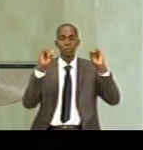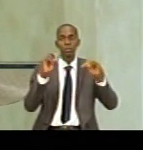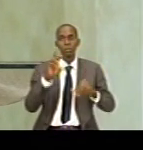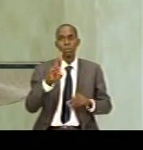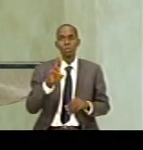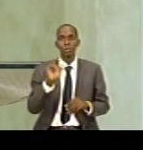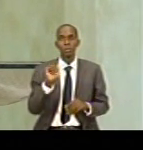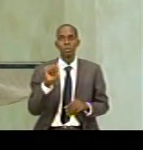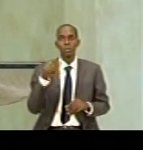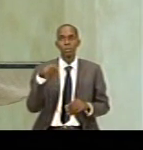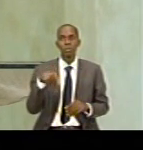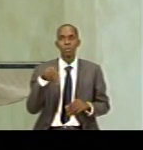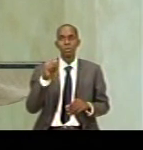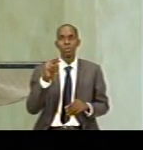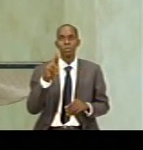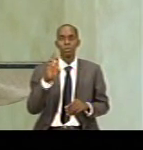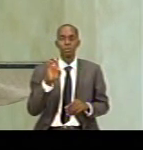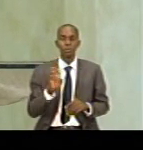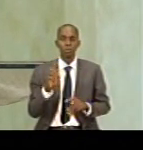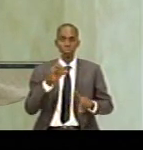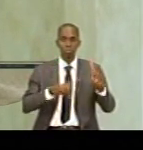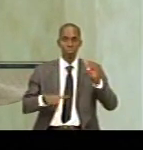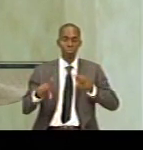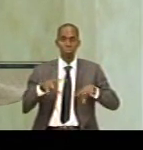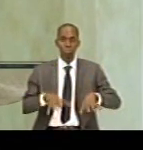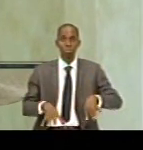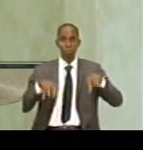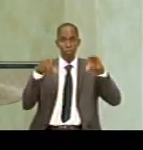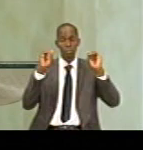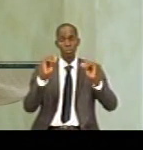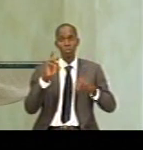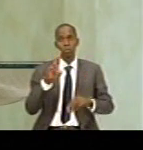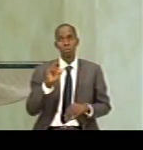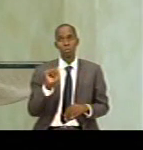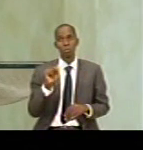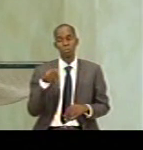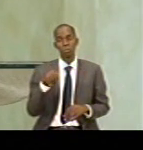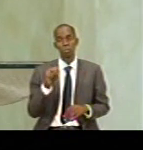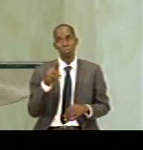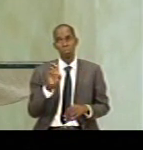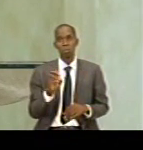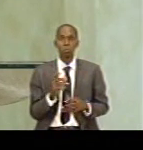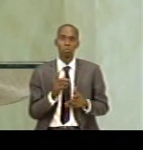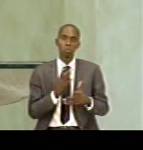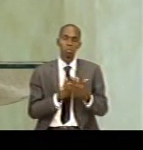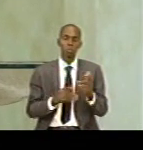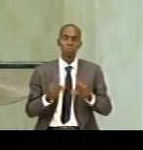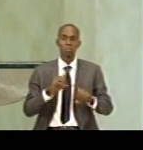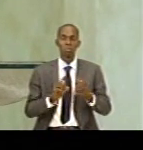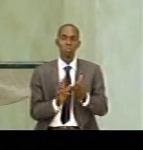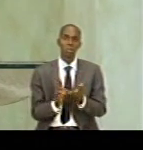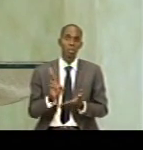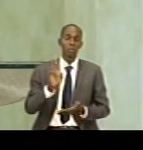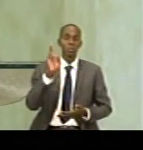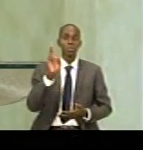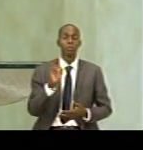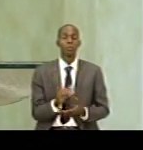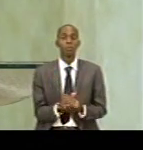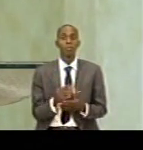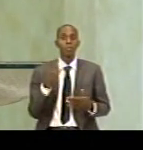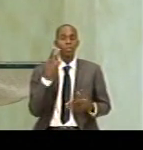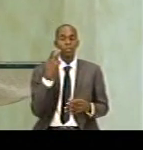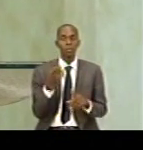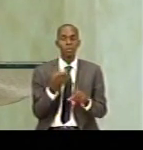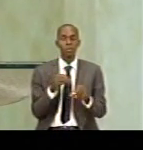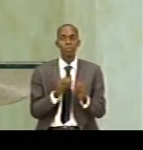together? We have a memory verse in 1 Thessalonians chapter 4,